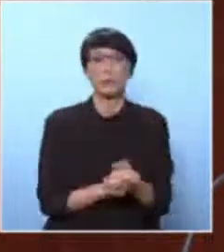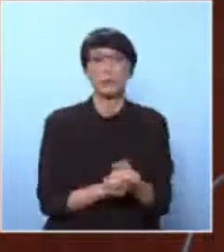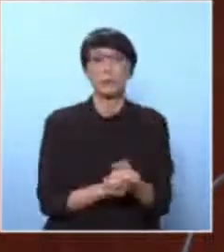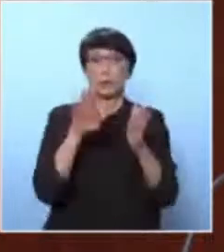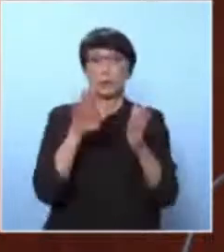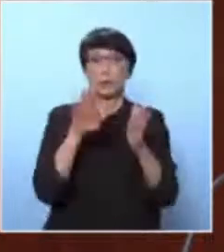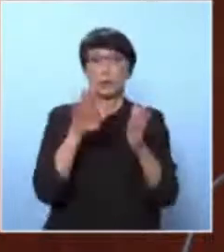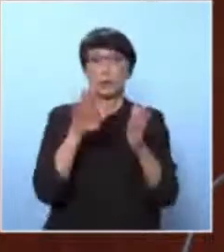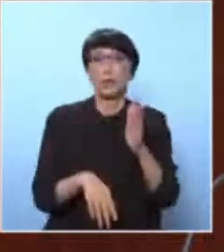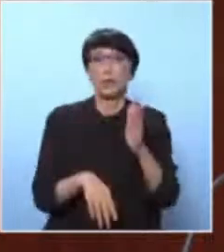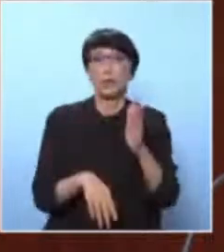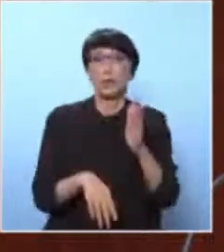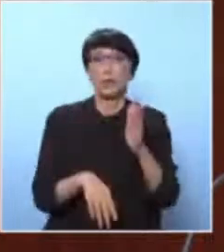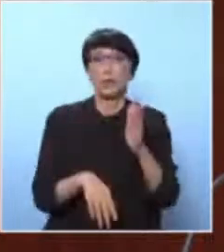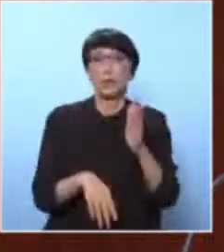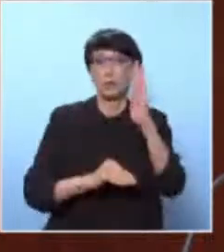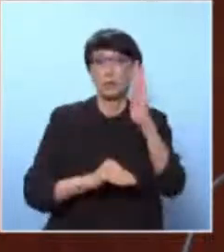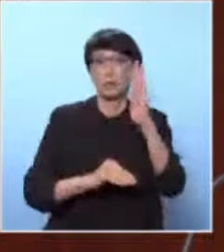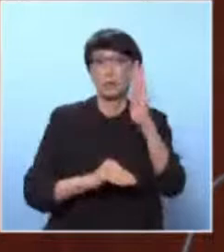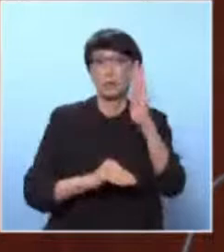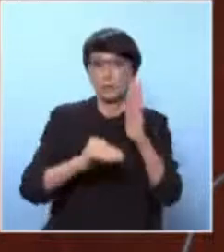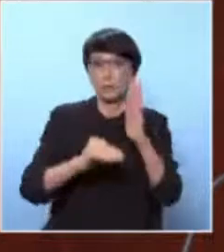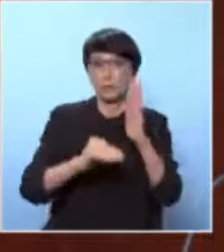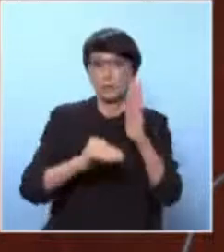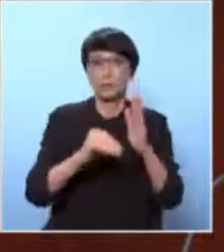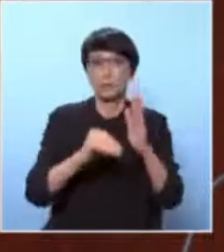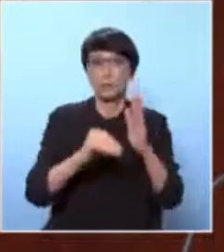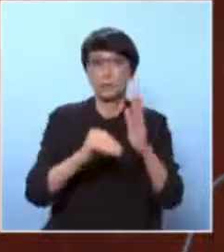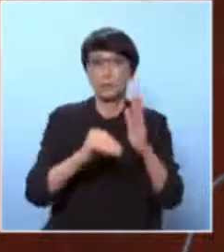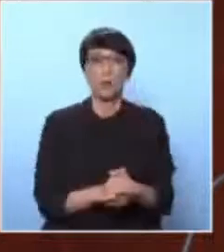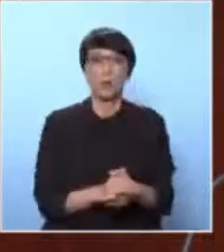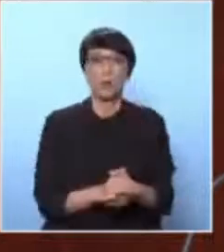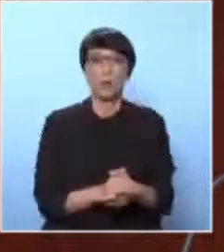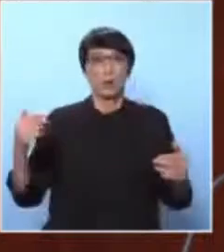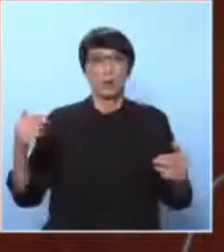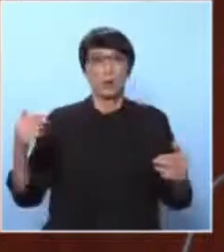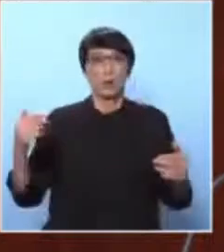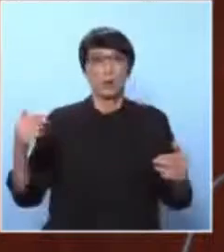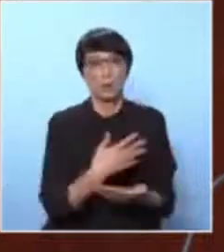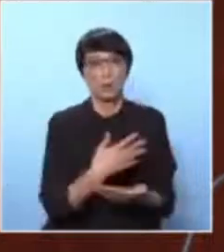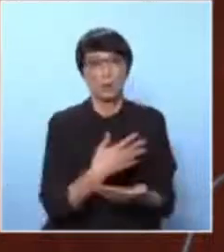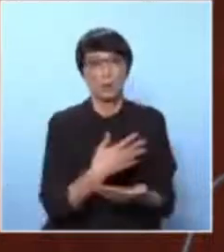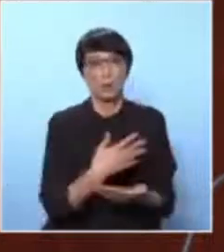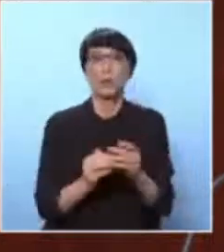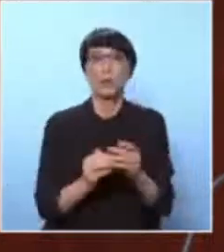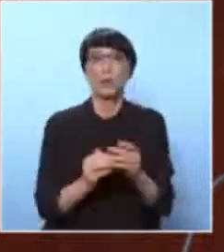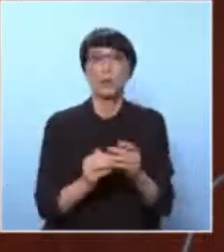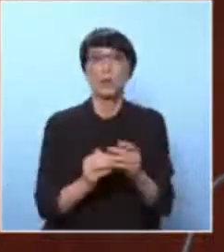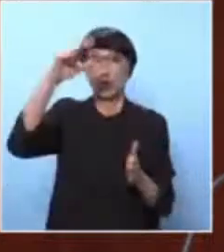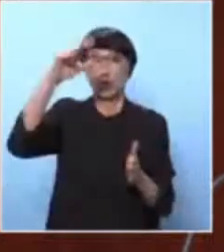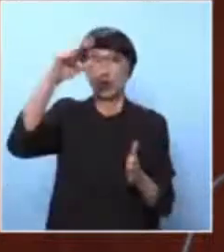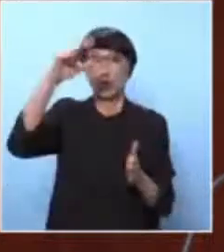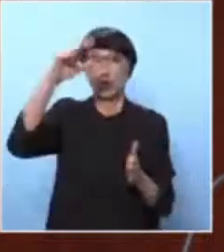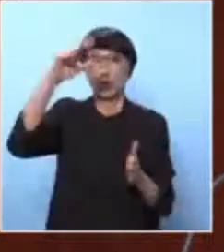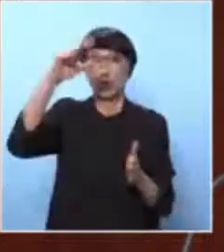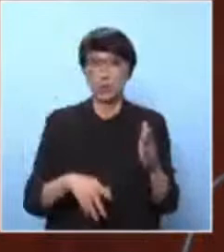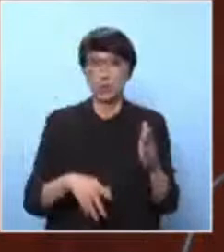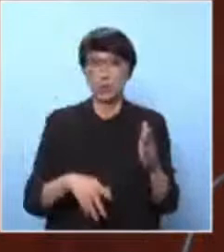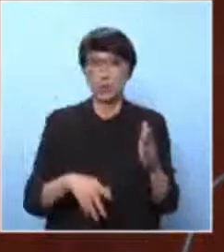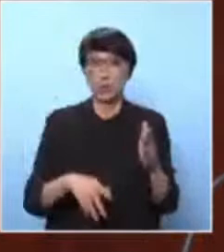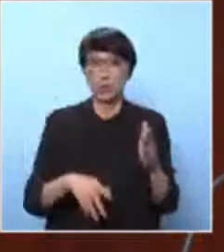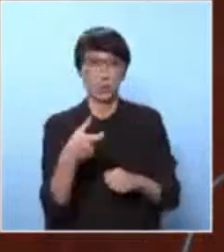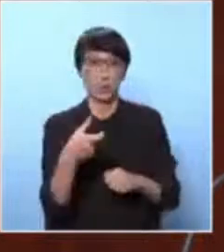spread-constrained stocks to better reflect market circumstances and reduce bid-ask spreads.